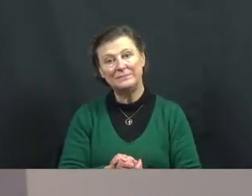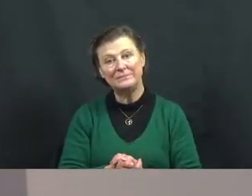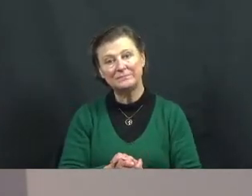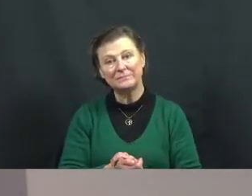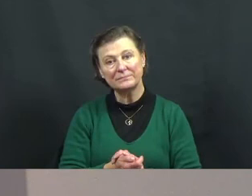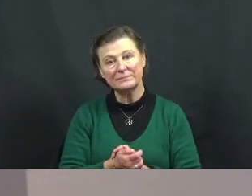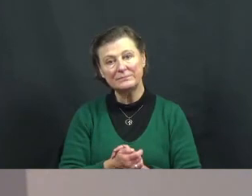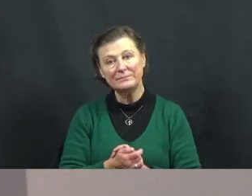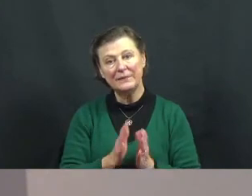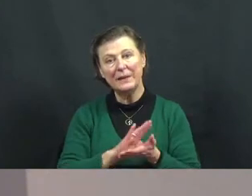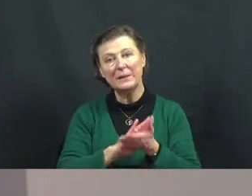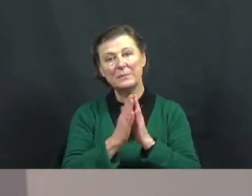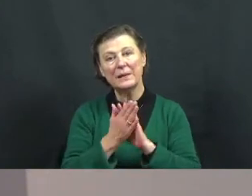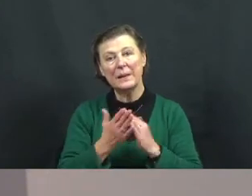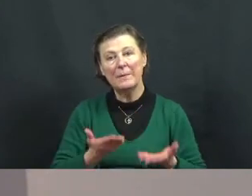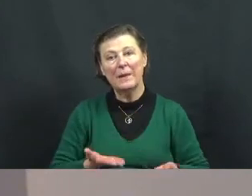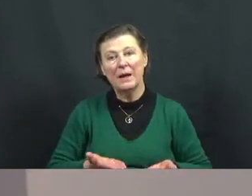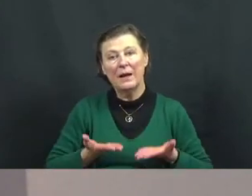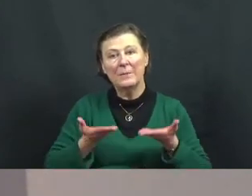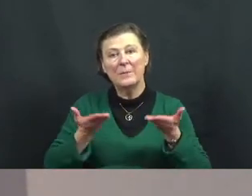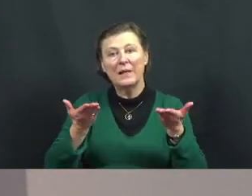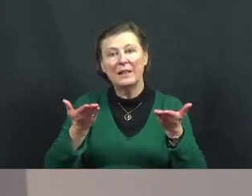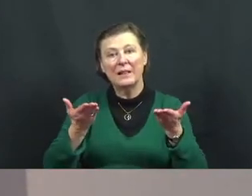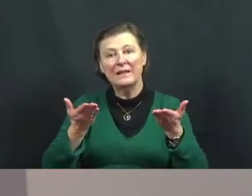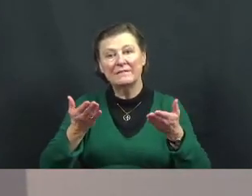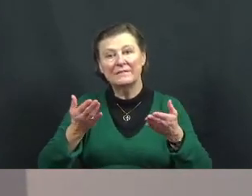Be uplifted.